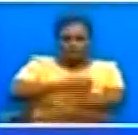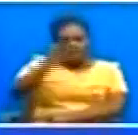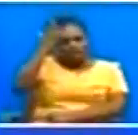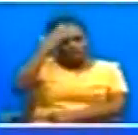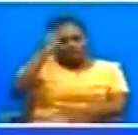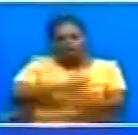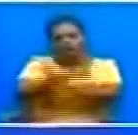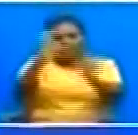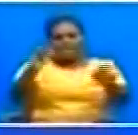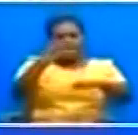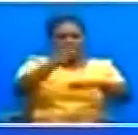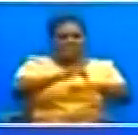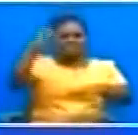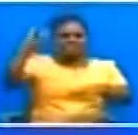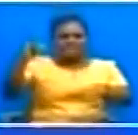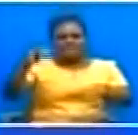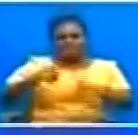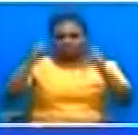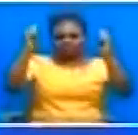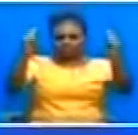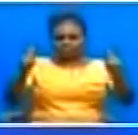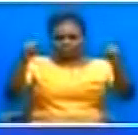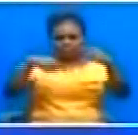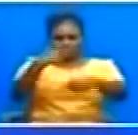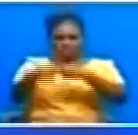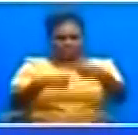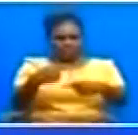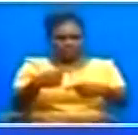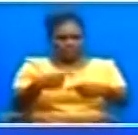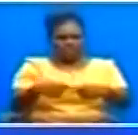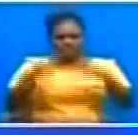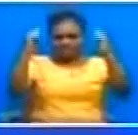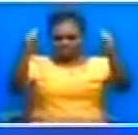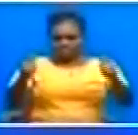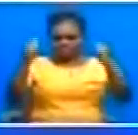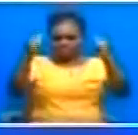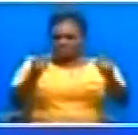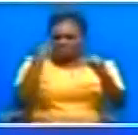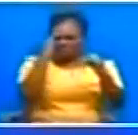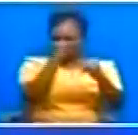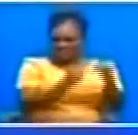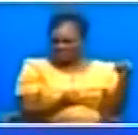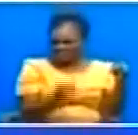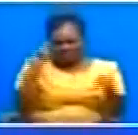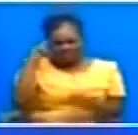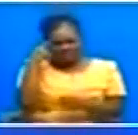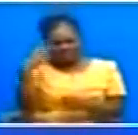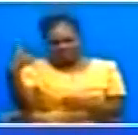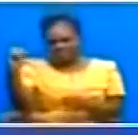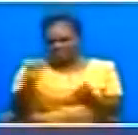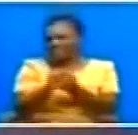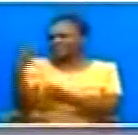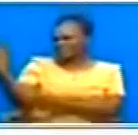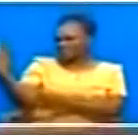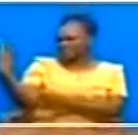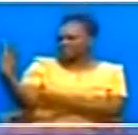too well the impact it has on their progress. Last year, strike ya mwisho, I think it was 2013